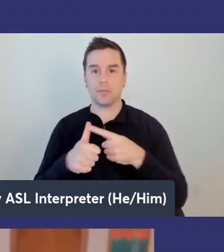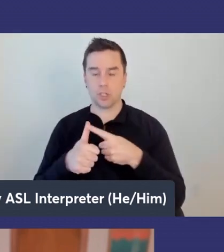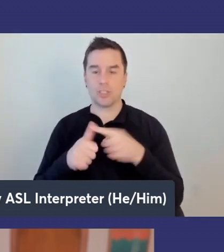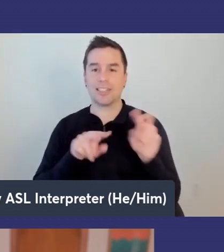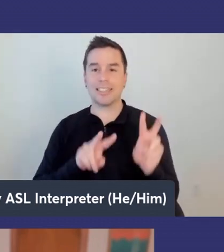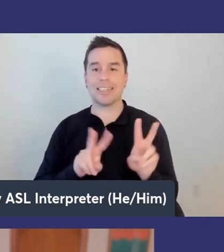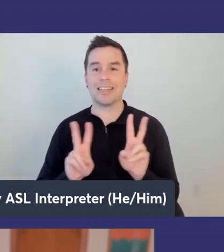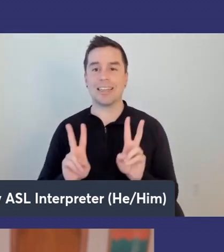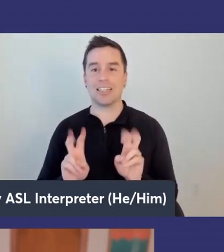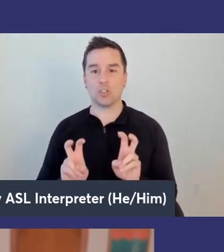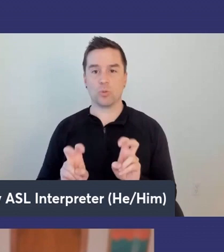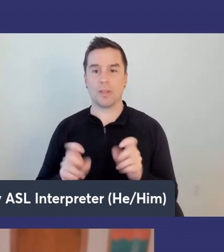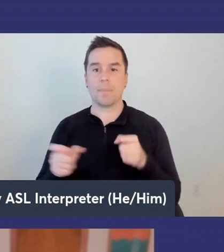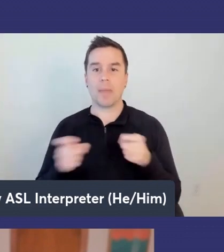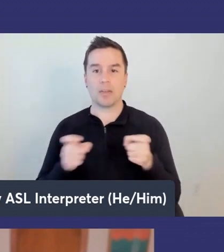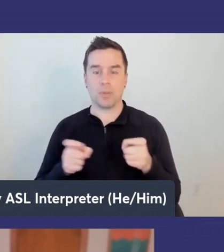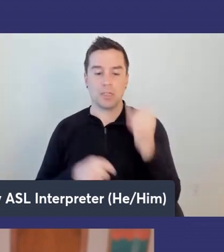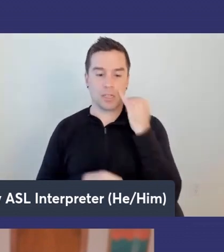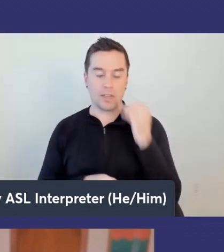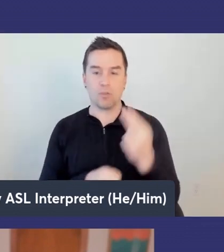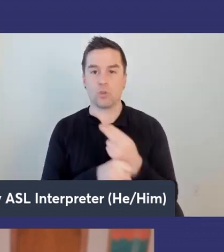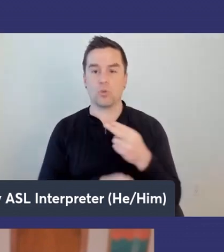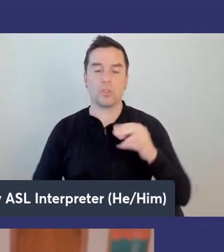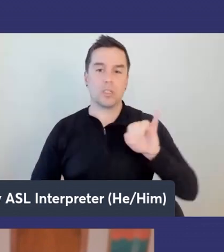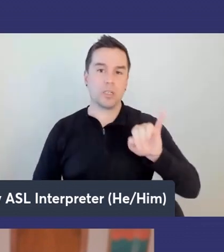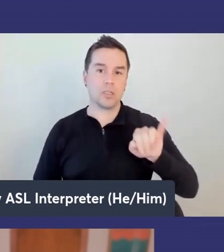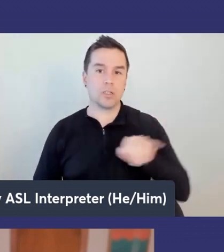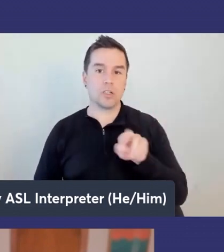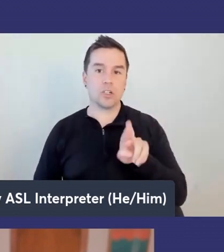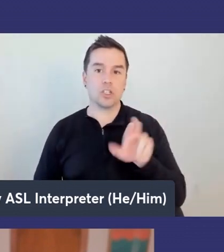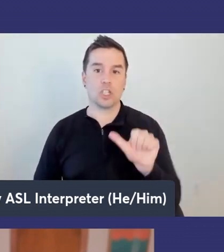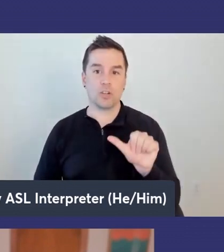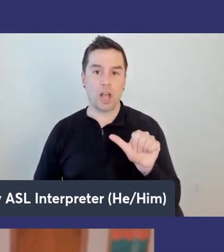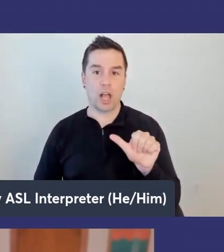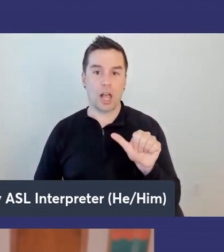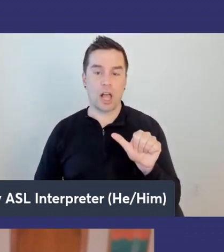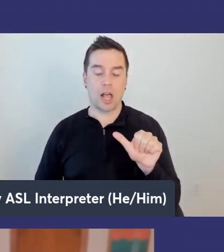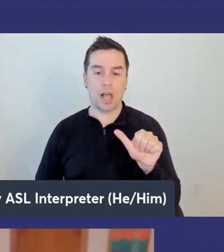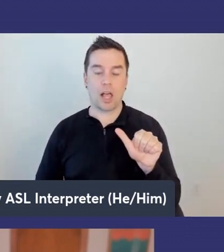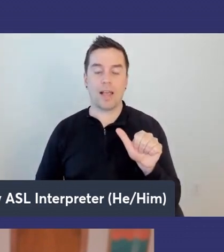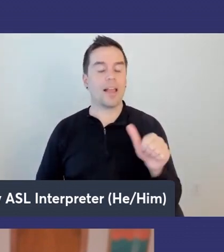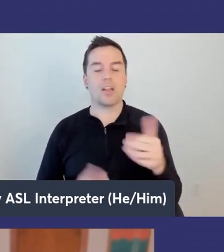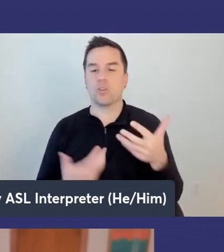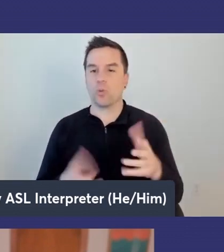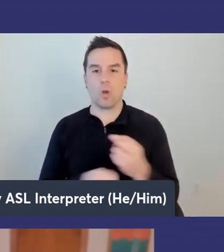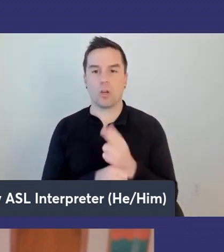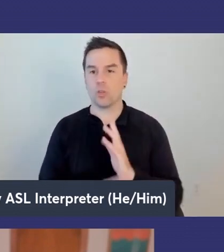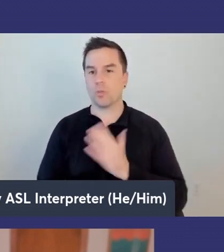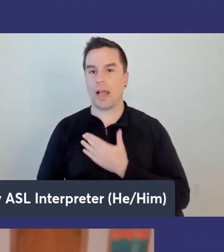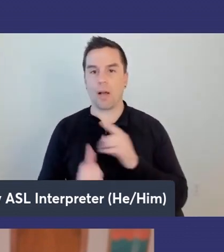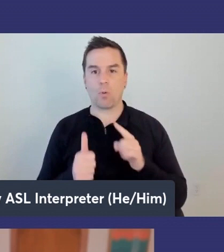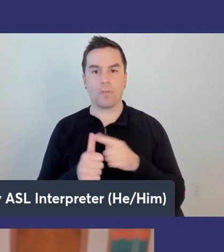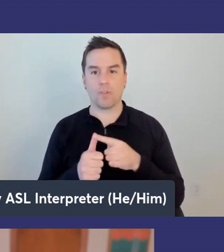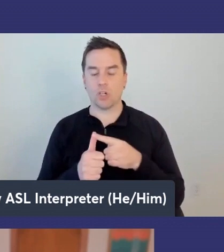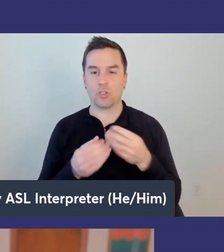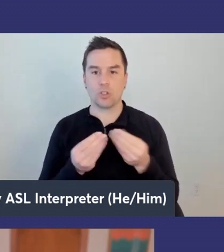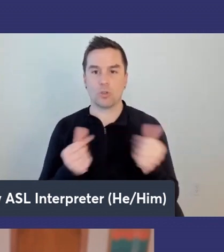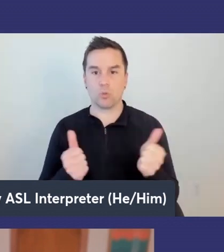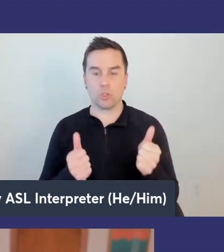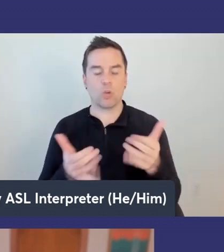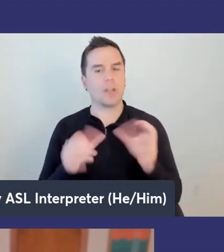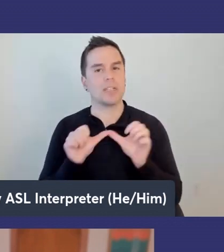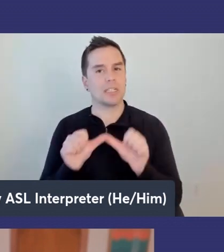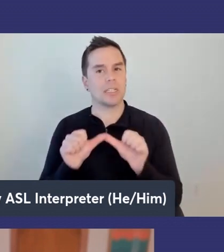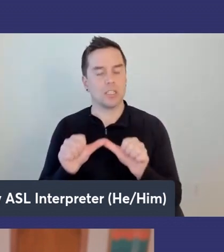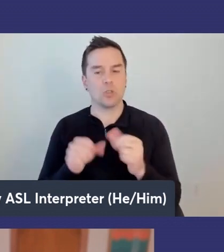management area. So if you were using Jira for your issues, for example, and you didn't want to use our first party solution, you just wanted to integrate and continue using your Jira